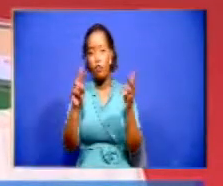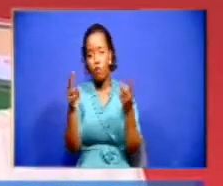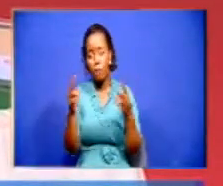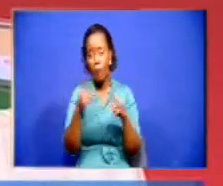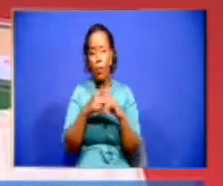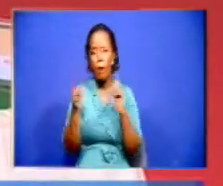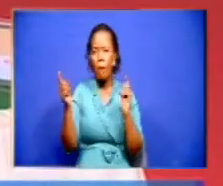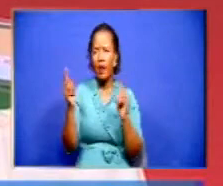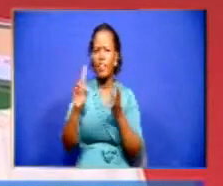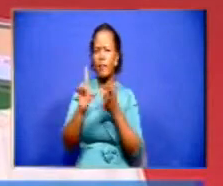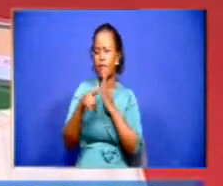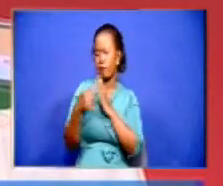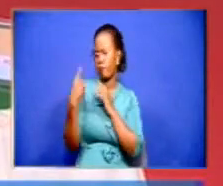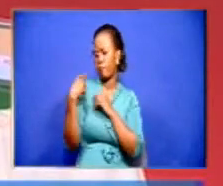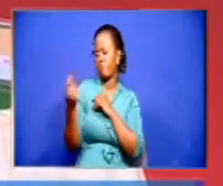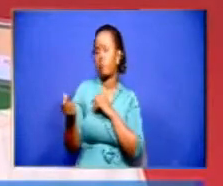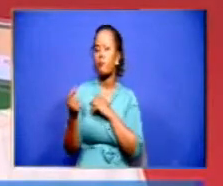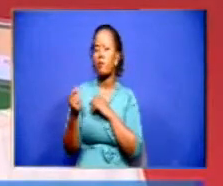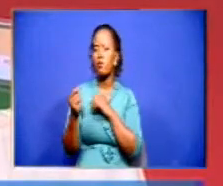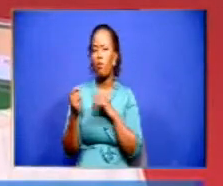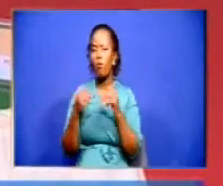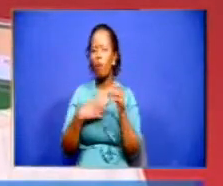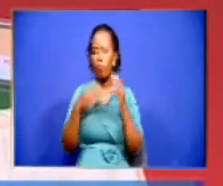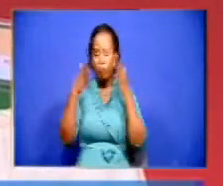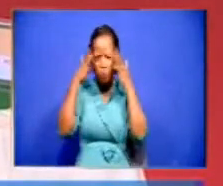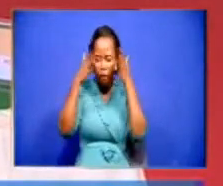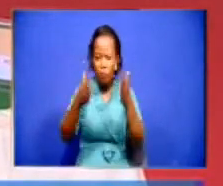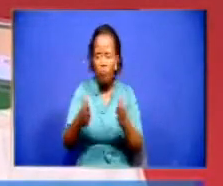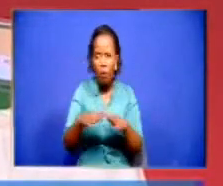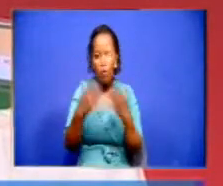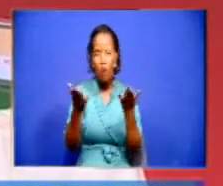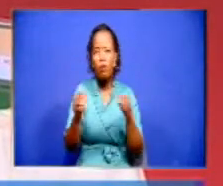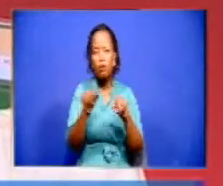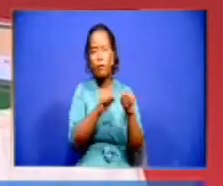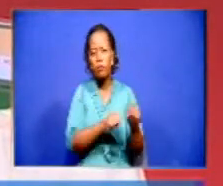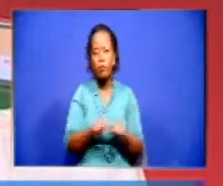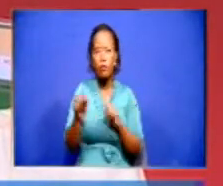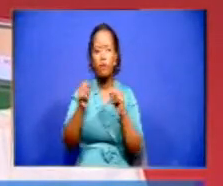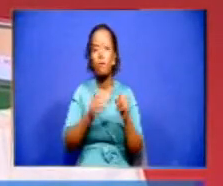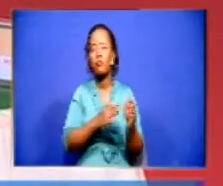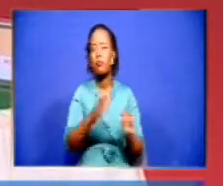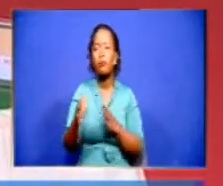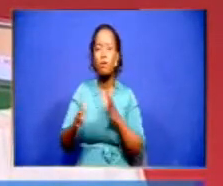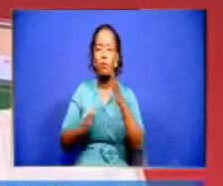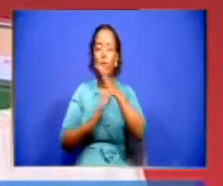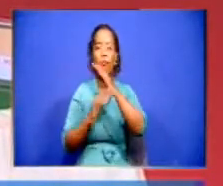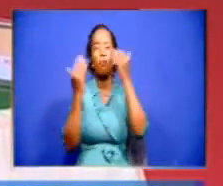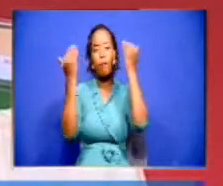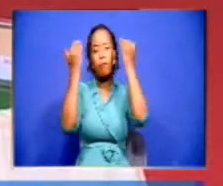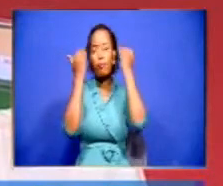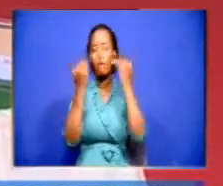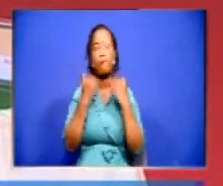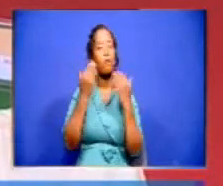I looked at that and the rationalization of the strategic plan for the Supreme Court,